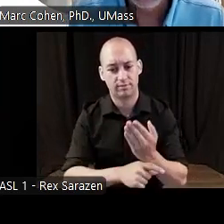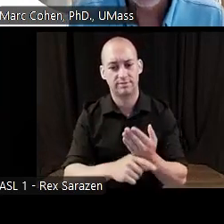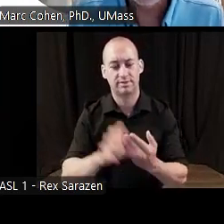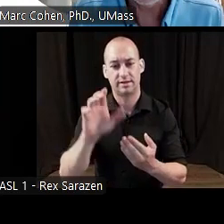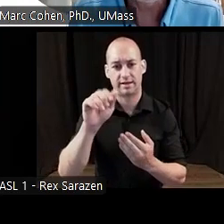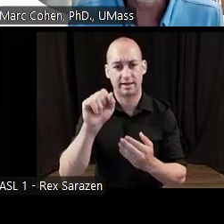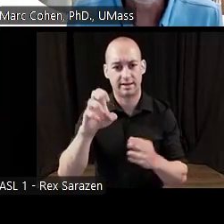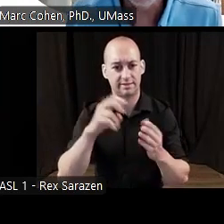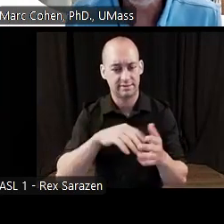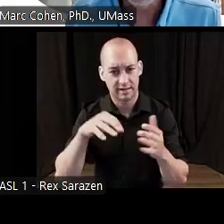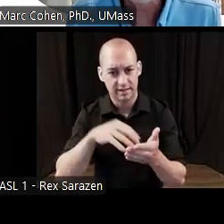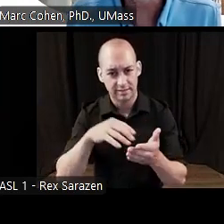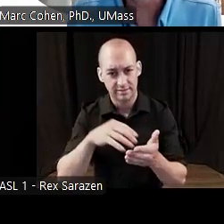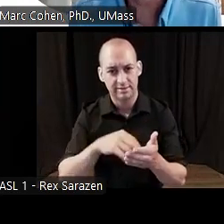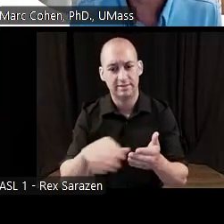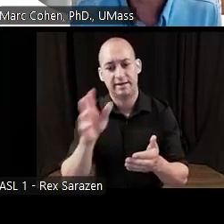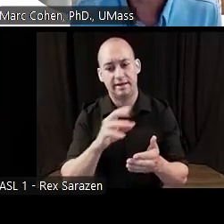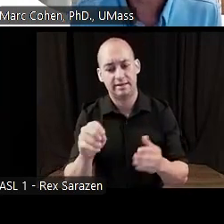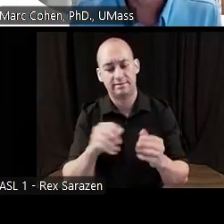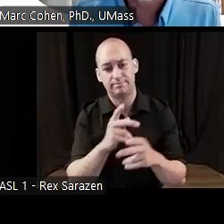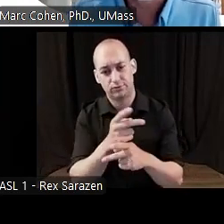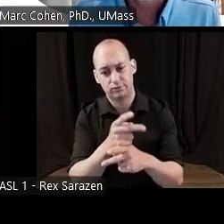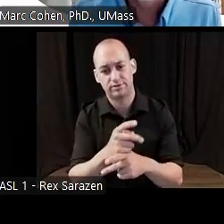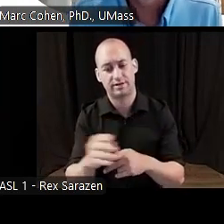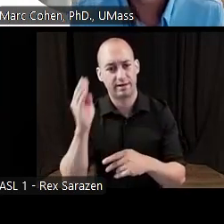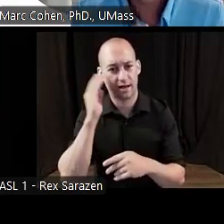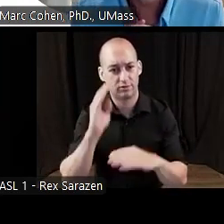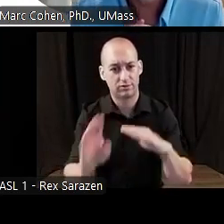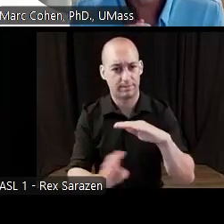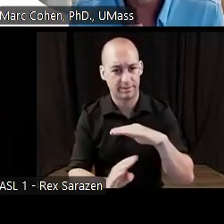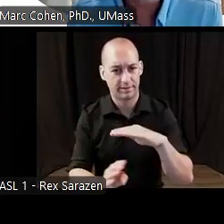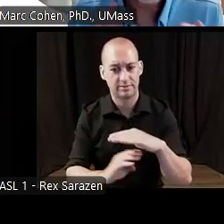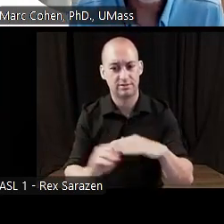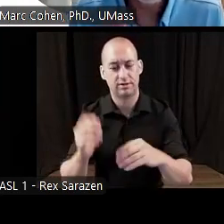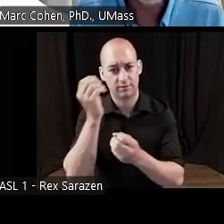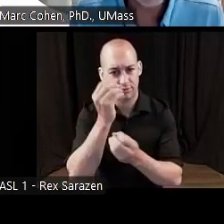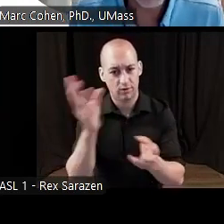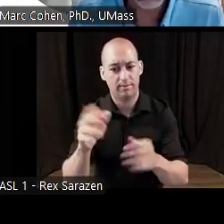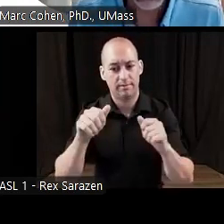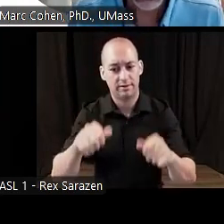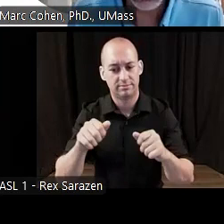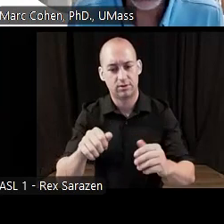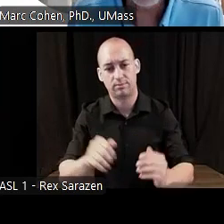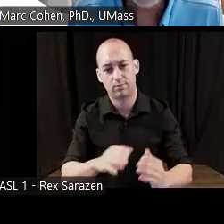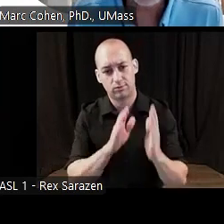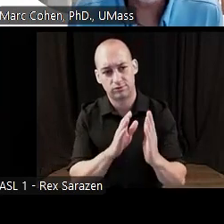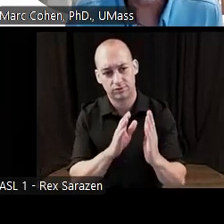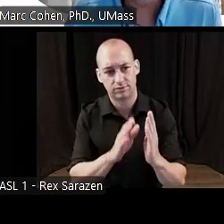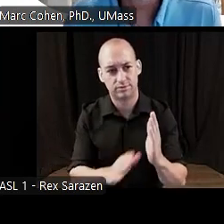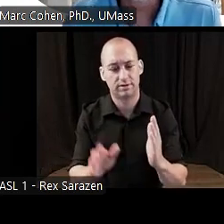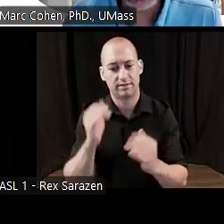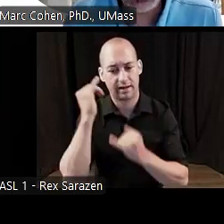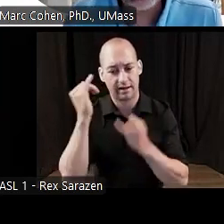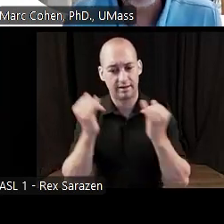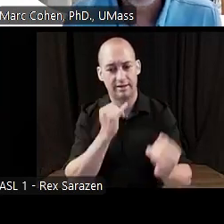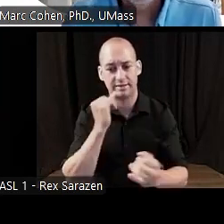studies, and generate a knowledge base to inform potential approaches. And the idea is to